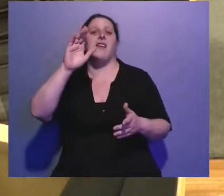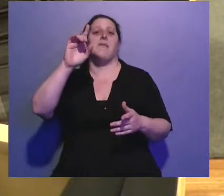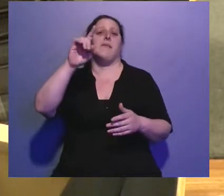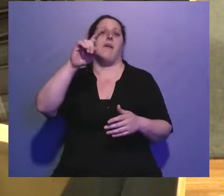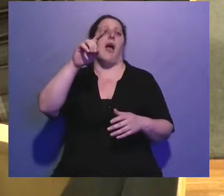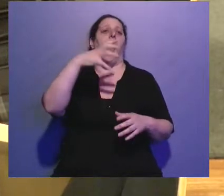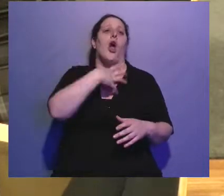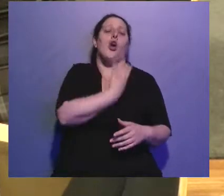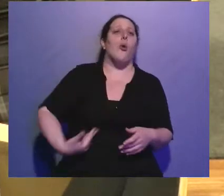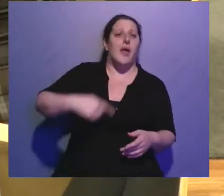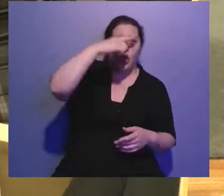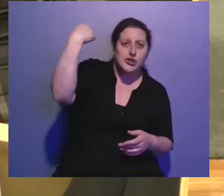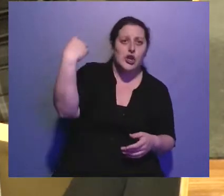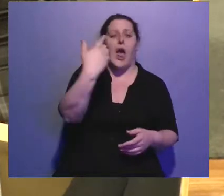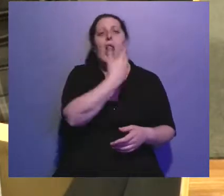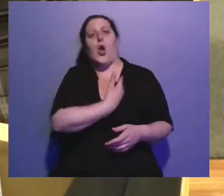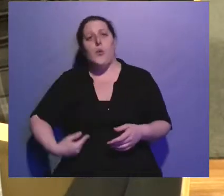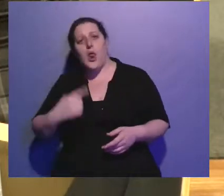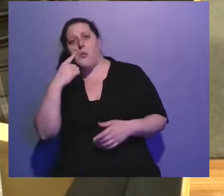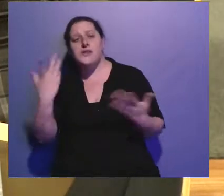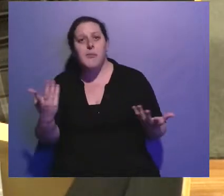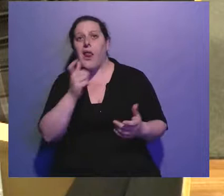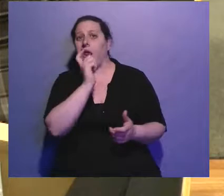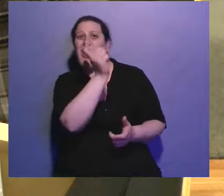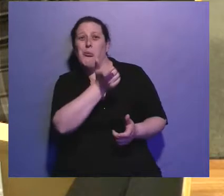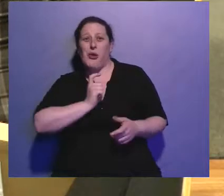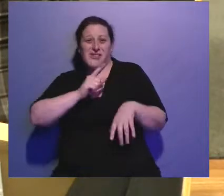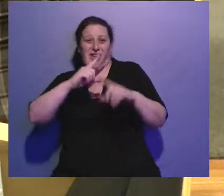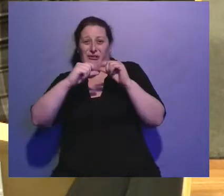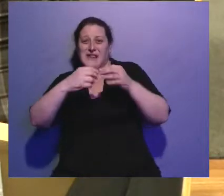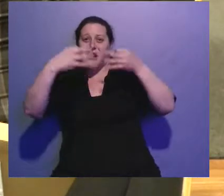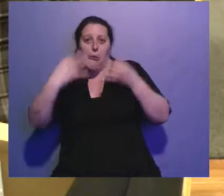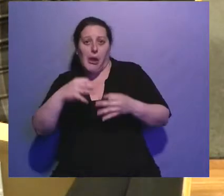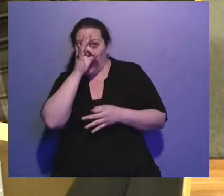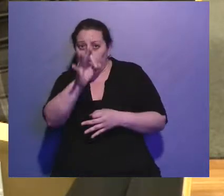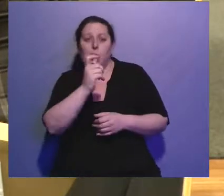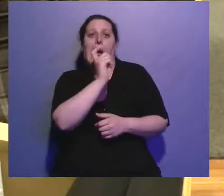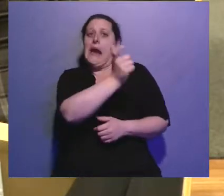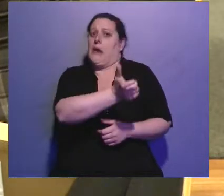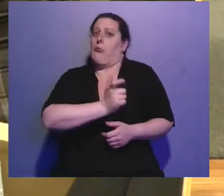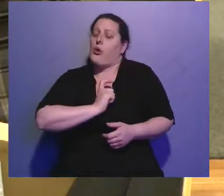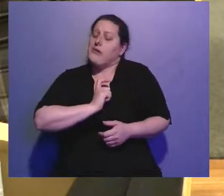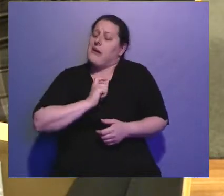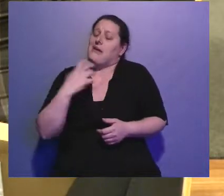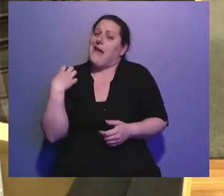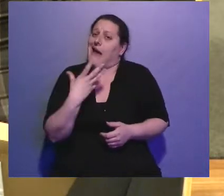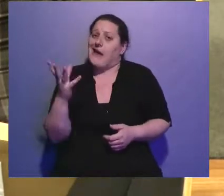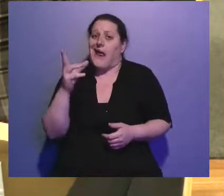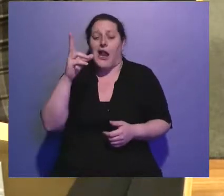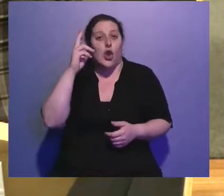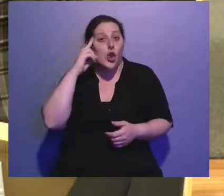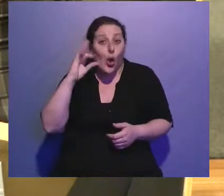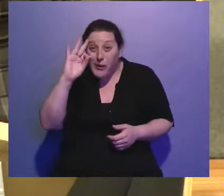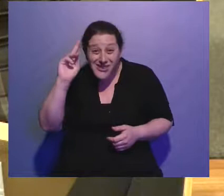information at the national and municipal level for in more than 25 cases. I never got a reply, and when I